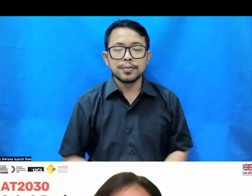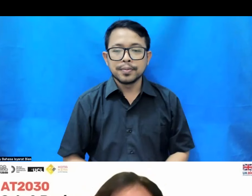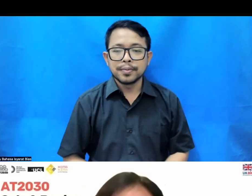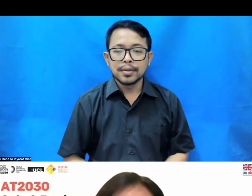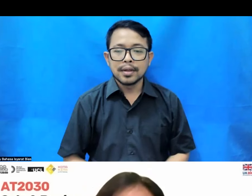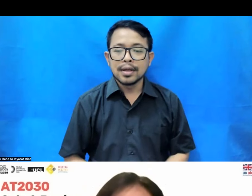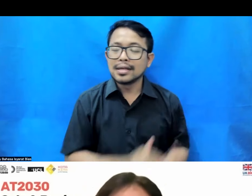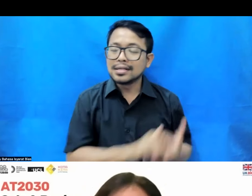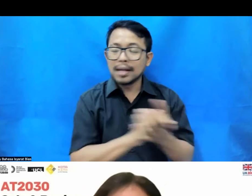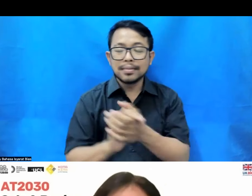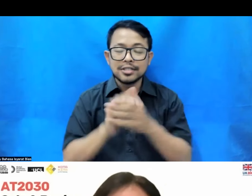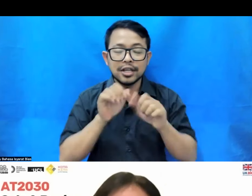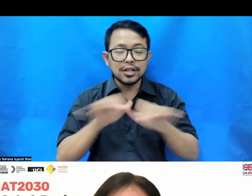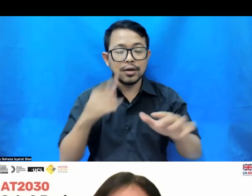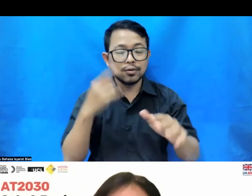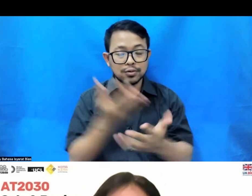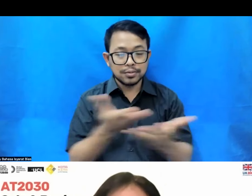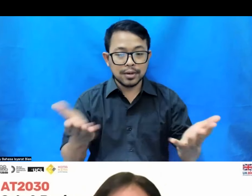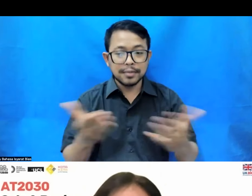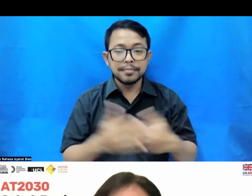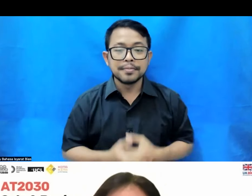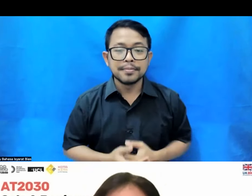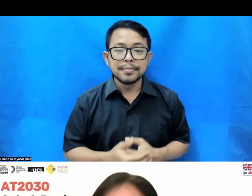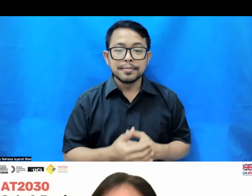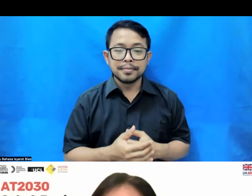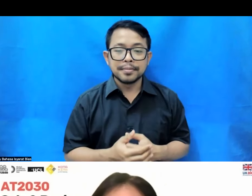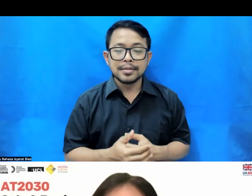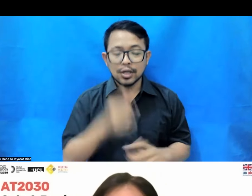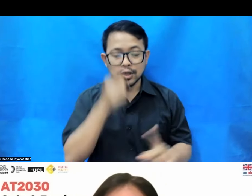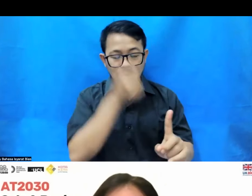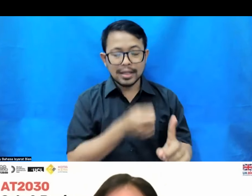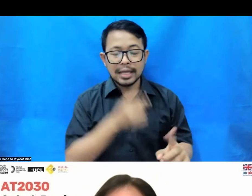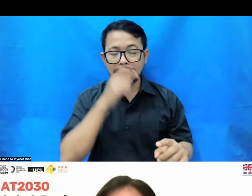all. Greetings to us all.